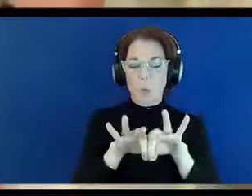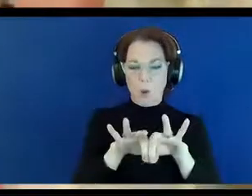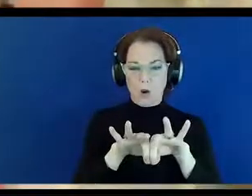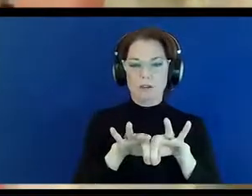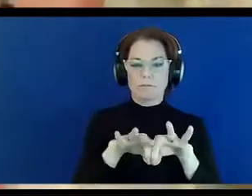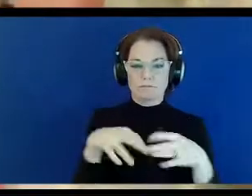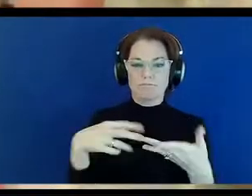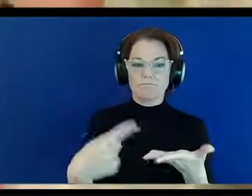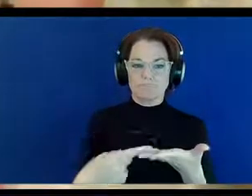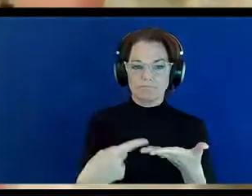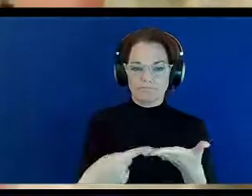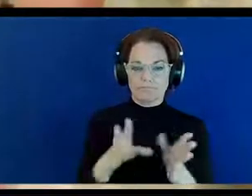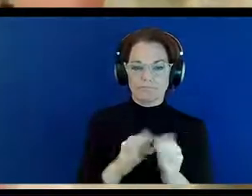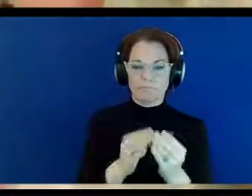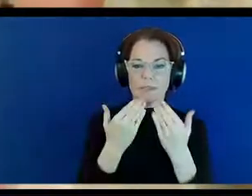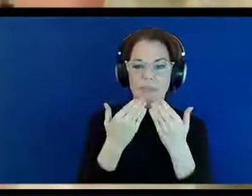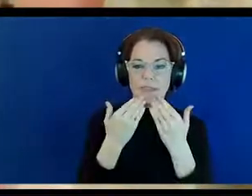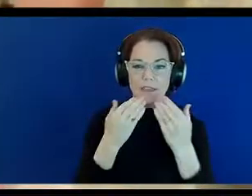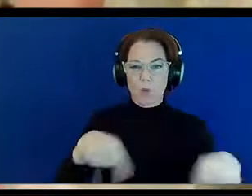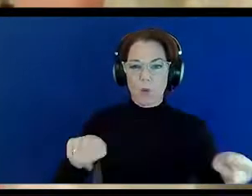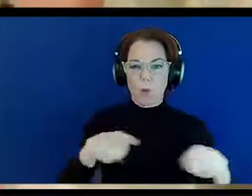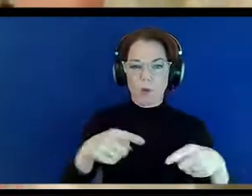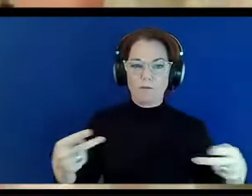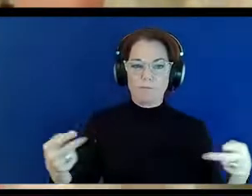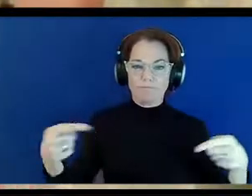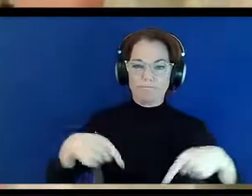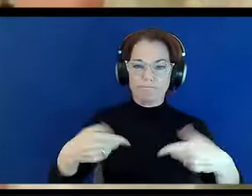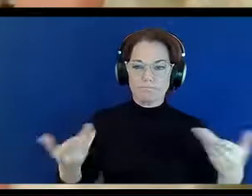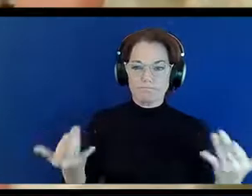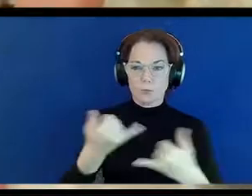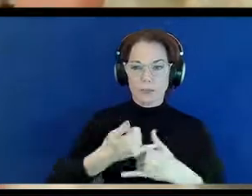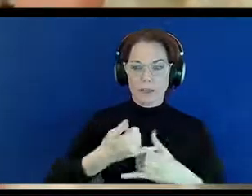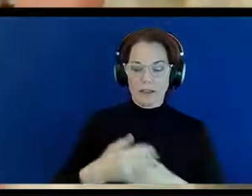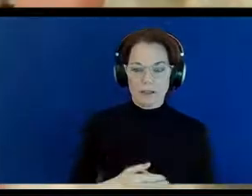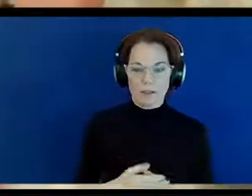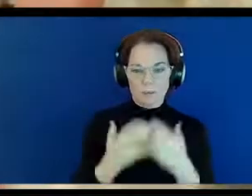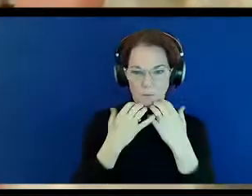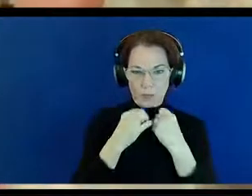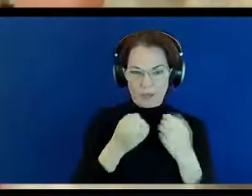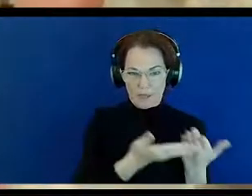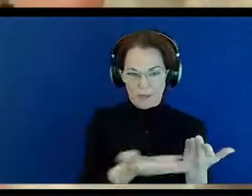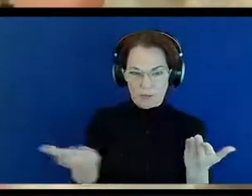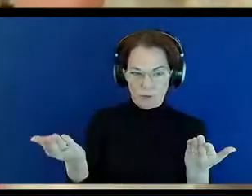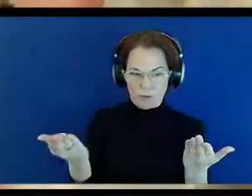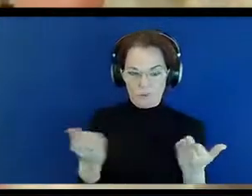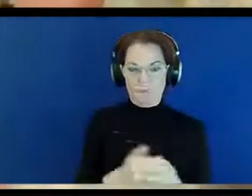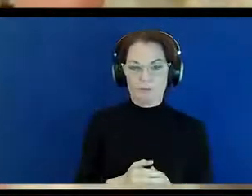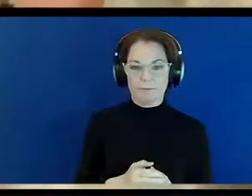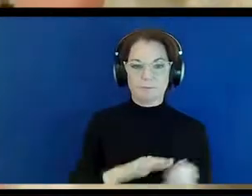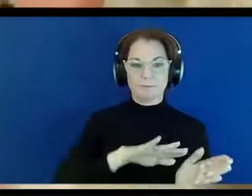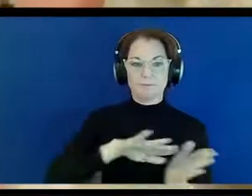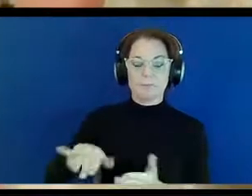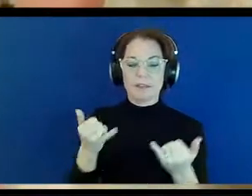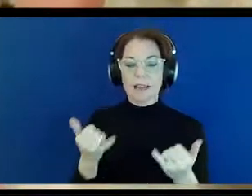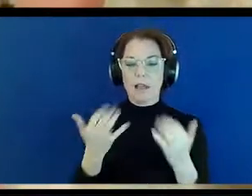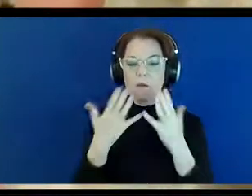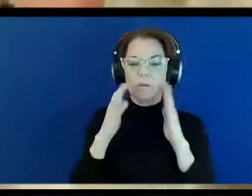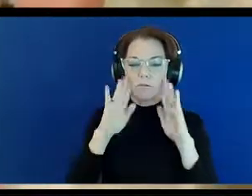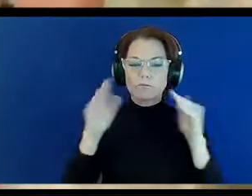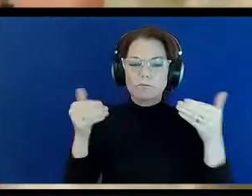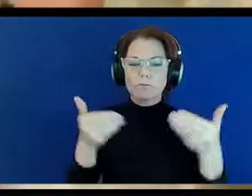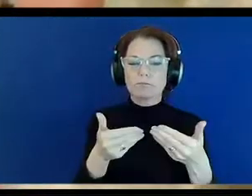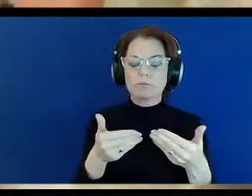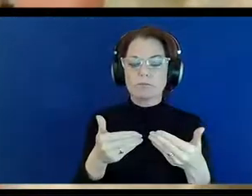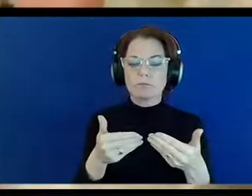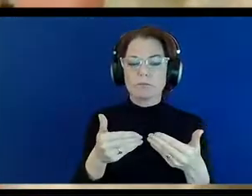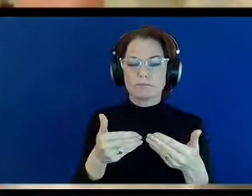you all for being here today. We really appreciate you. And, I just want to talk a little bit about enhancing assistive technology for seniors